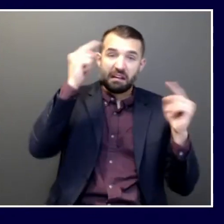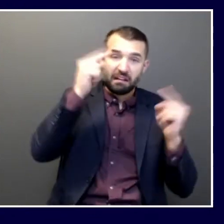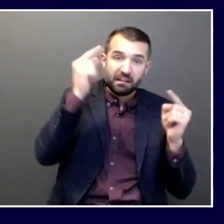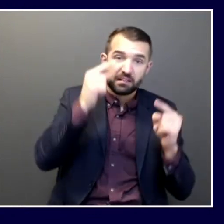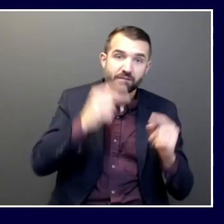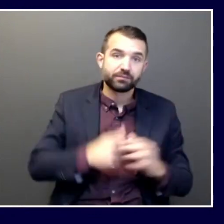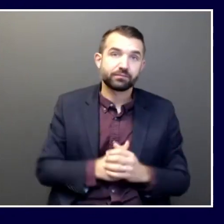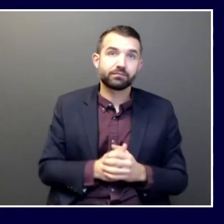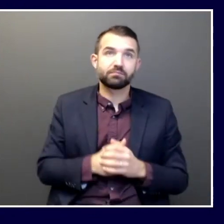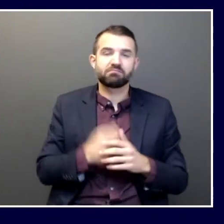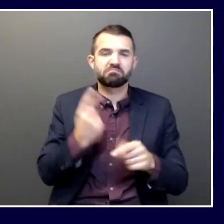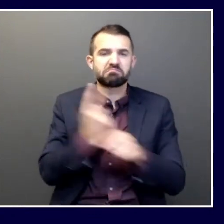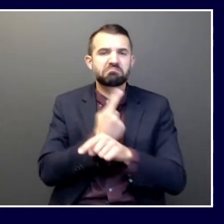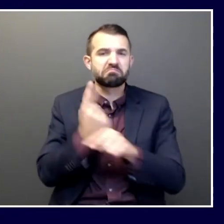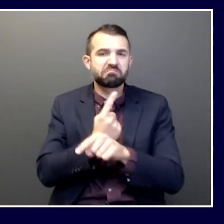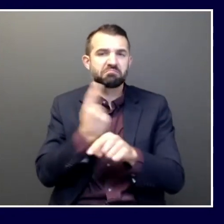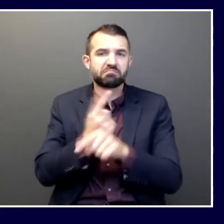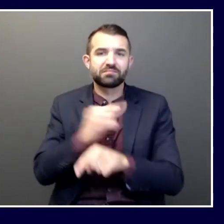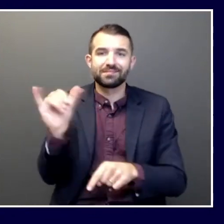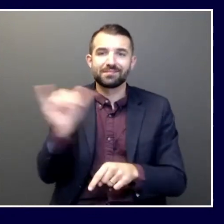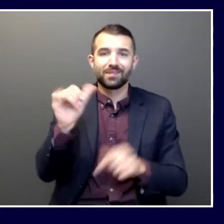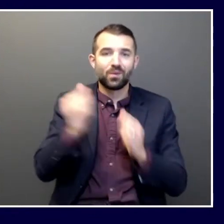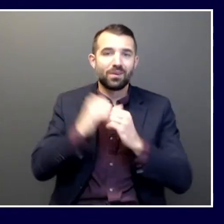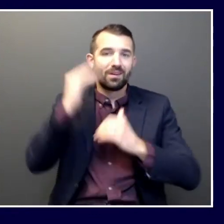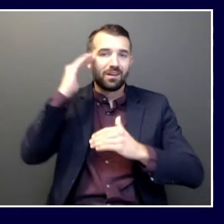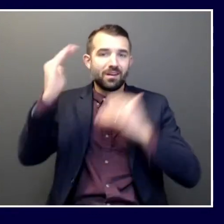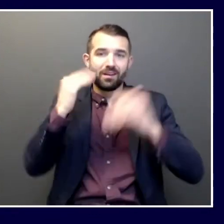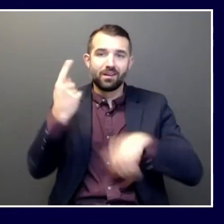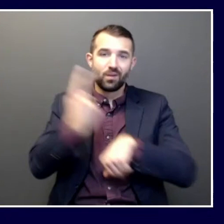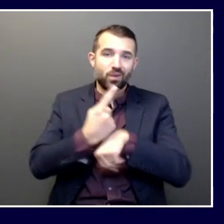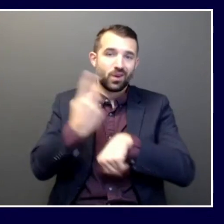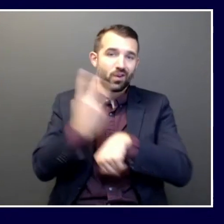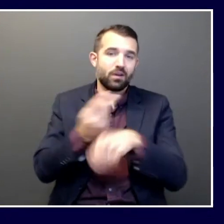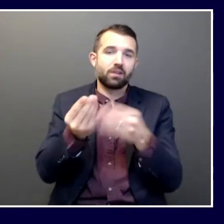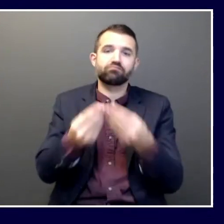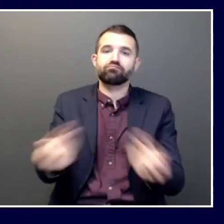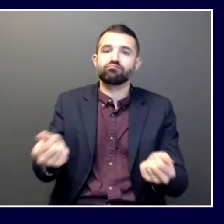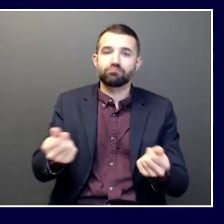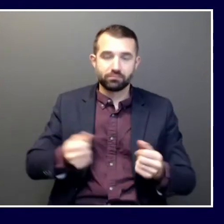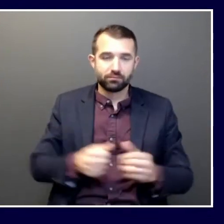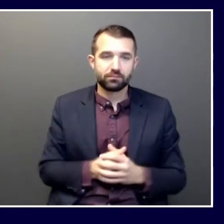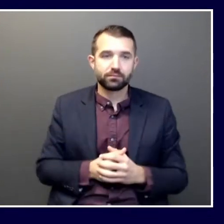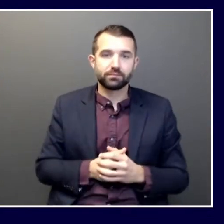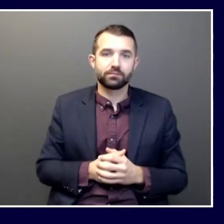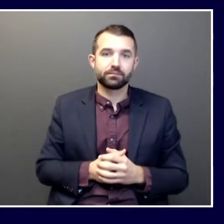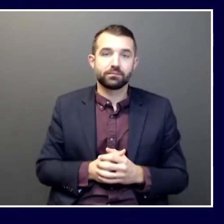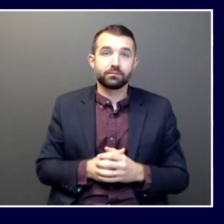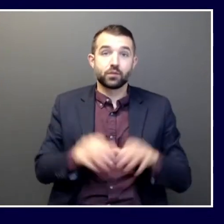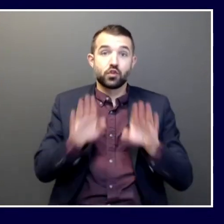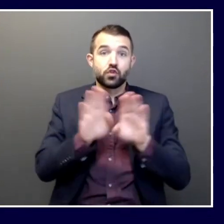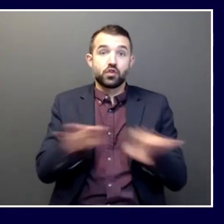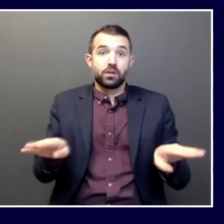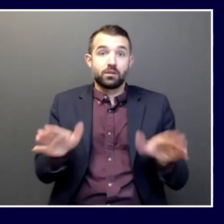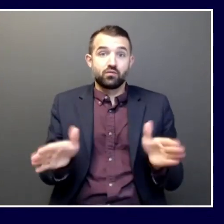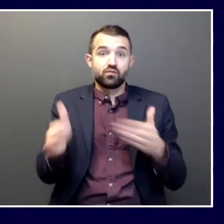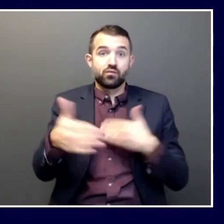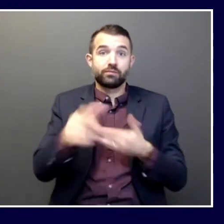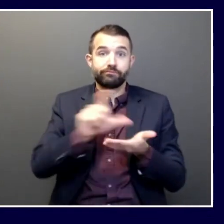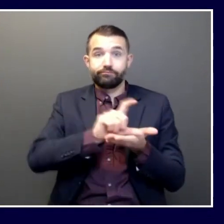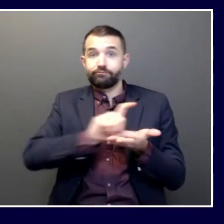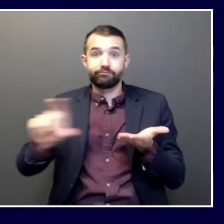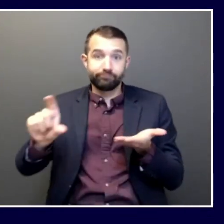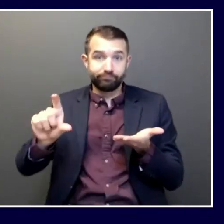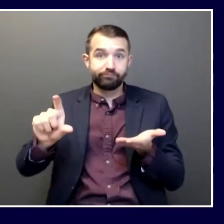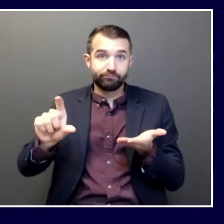these typically go away in a day or two. The arrival of children's vaccines for those children aged 5 to